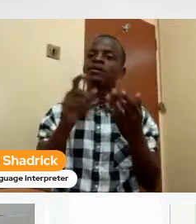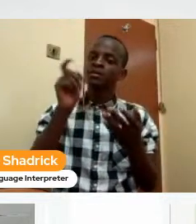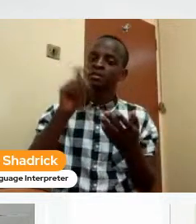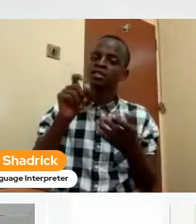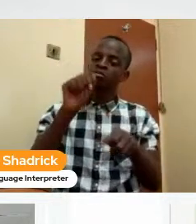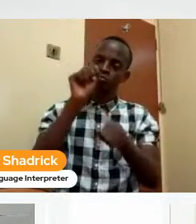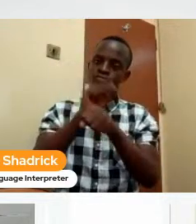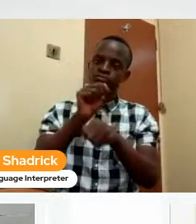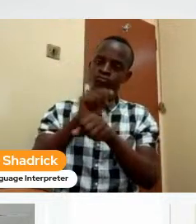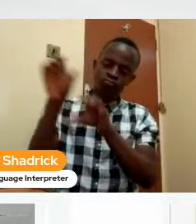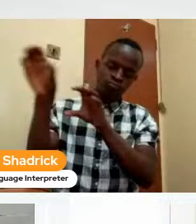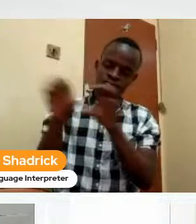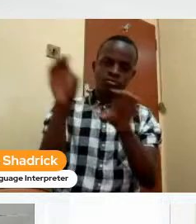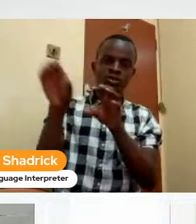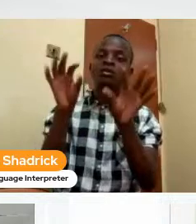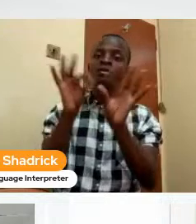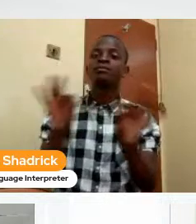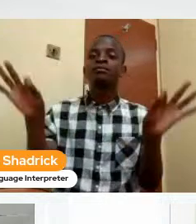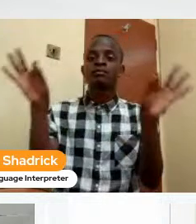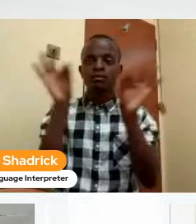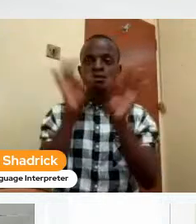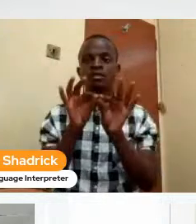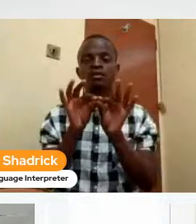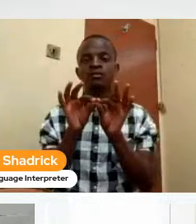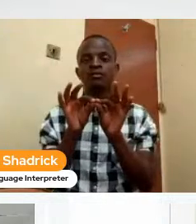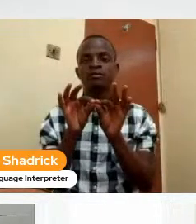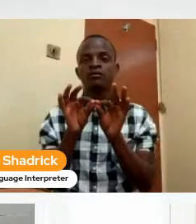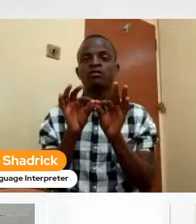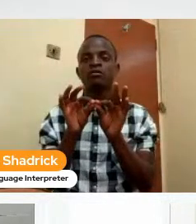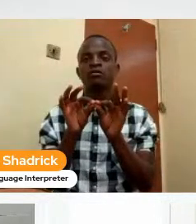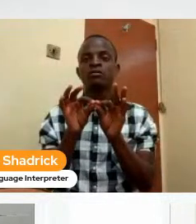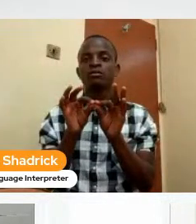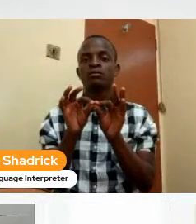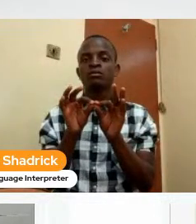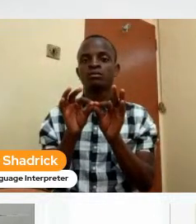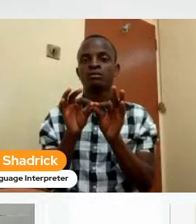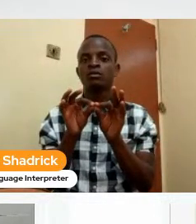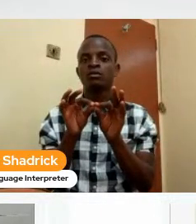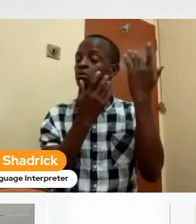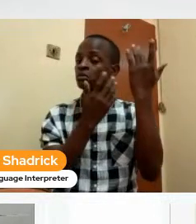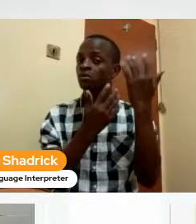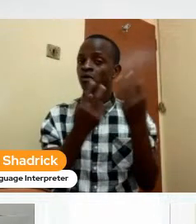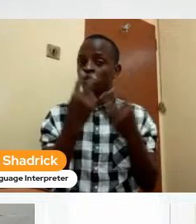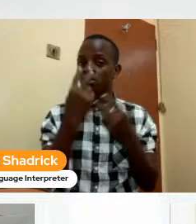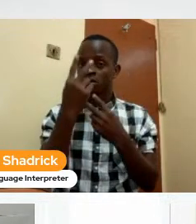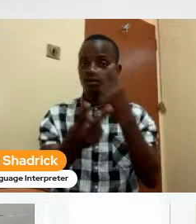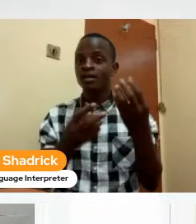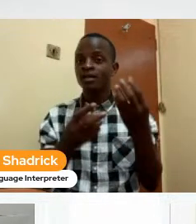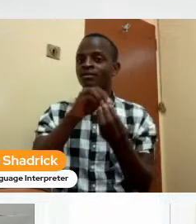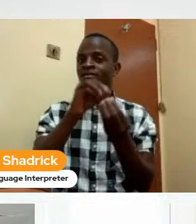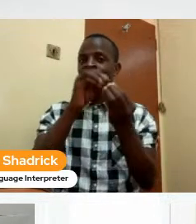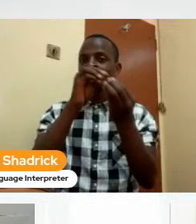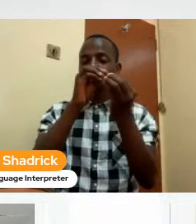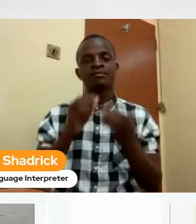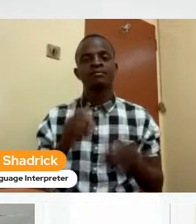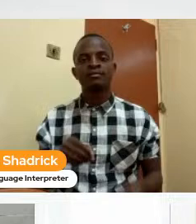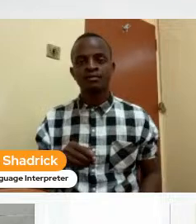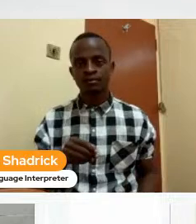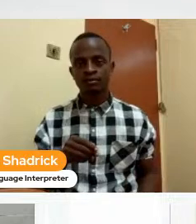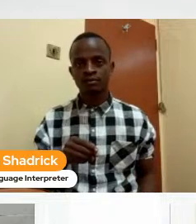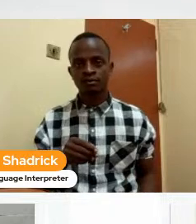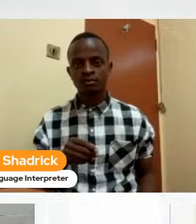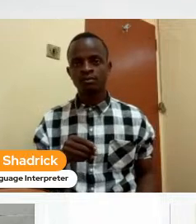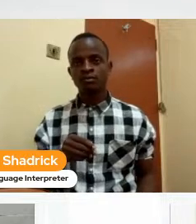there. It's very much important. So we hope to see a number of you that will be nominated and voted